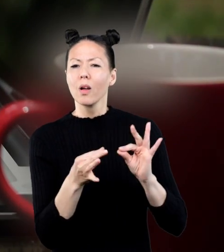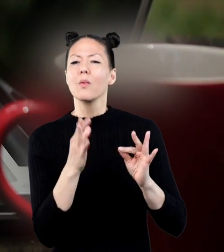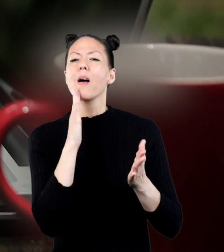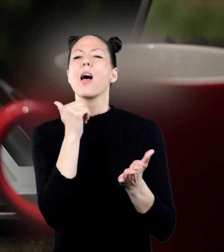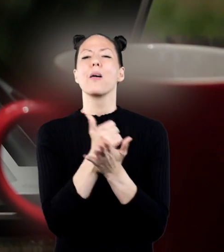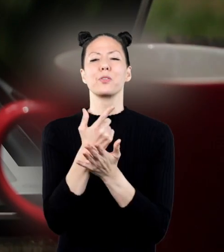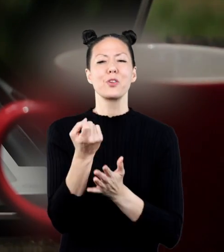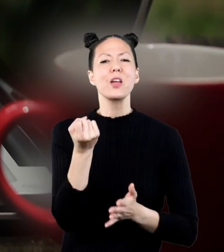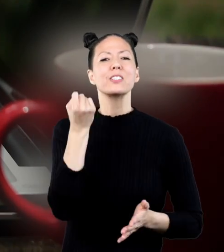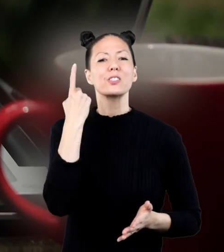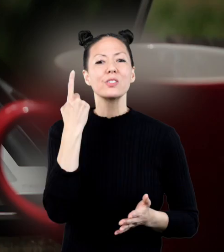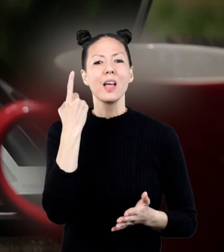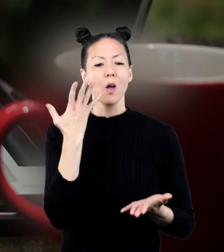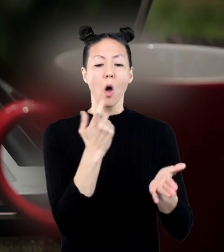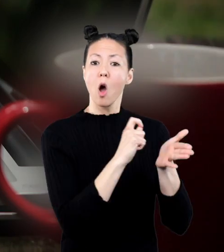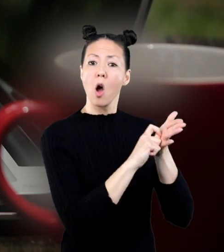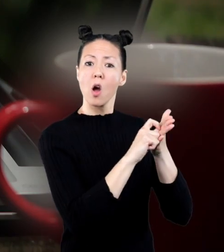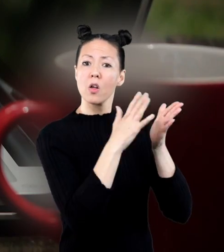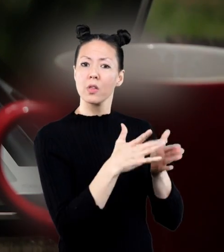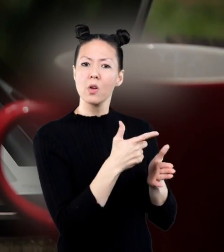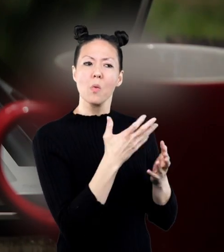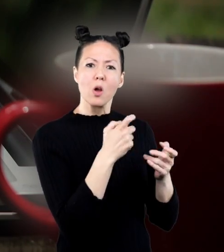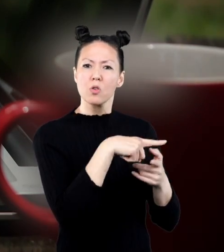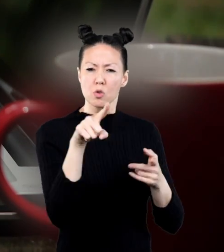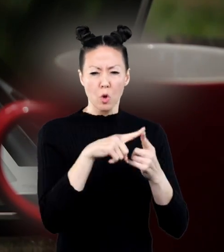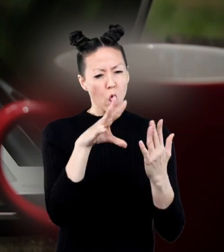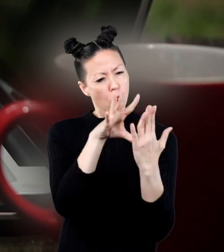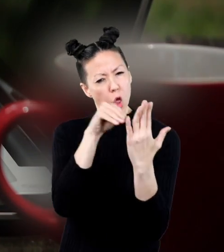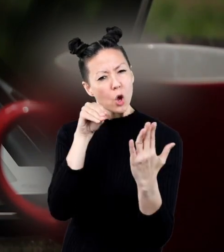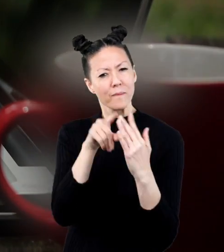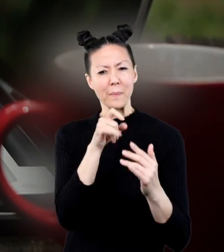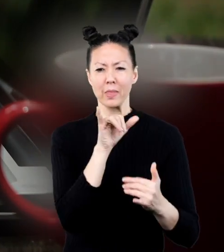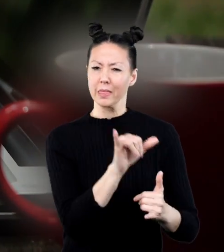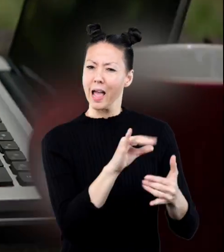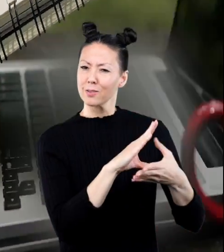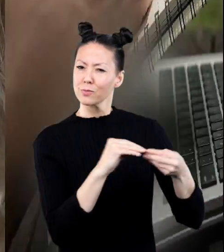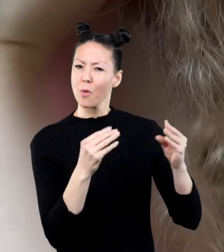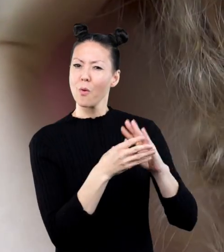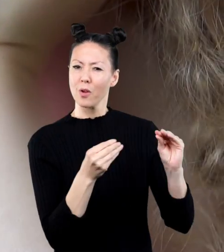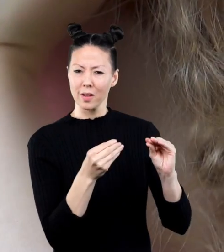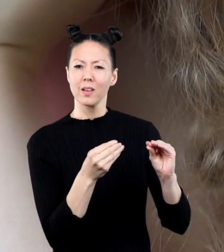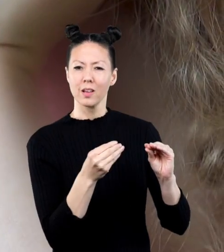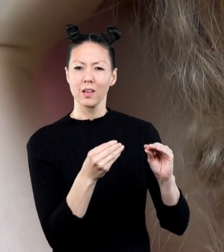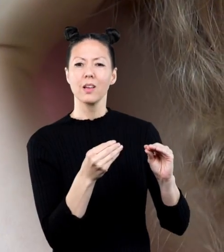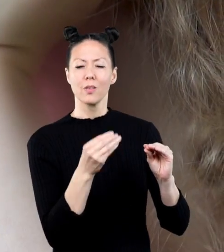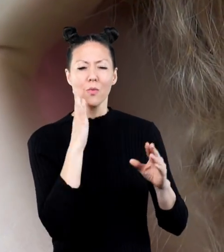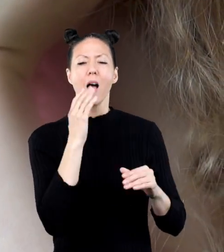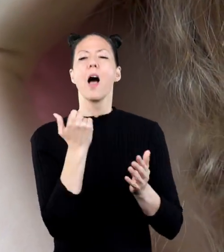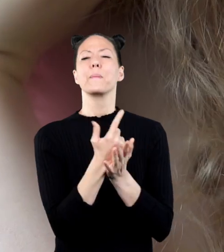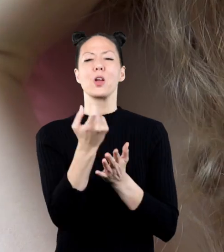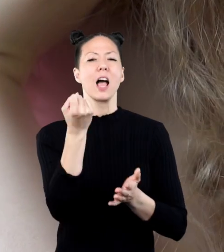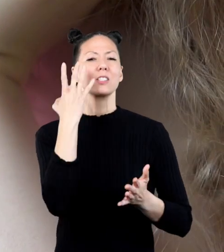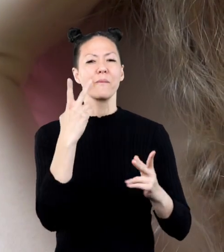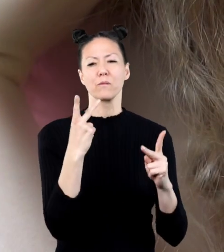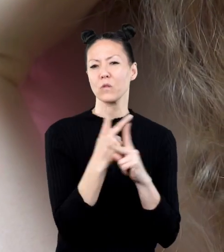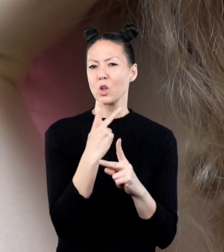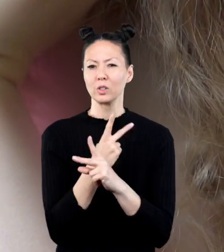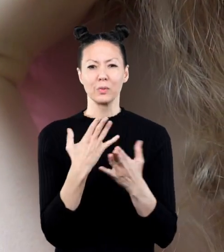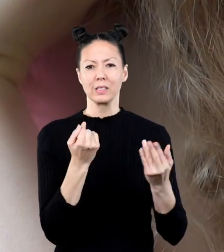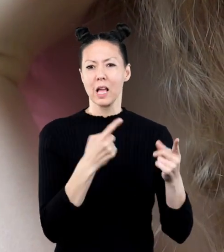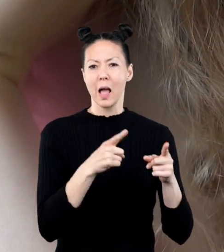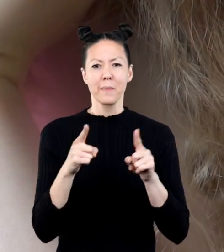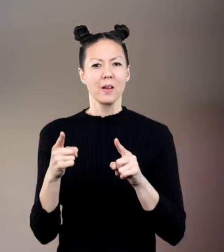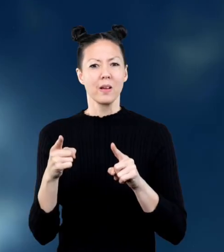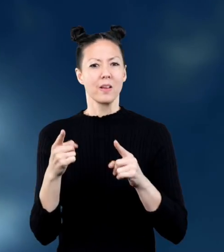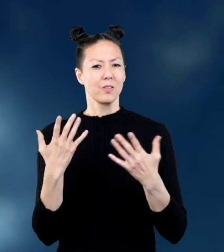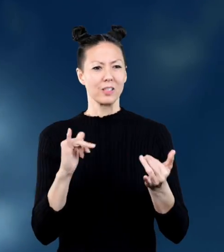you understand what an author wants you to learn from that story. They can help you figure out what genre a story fits